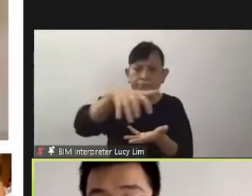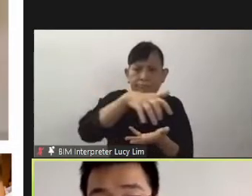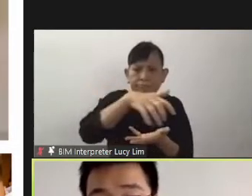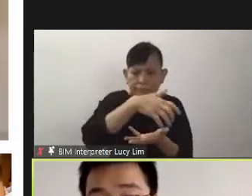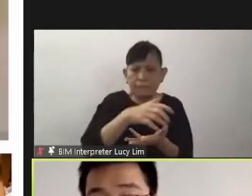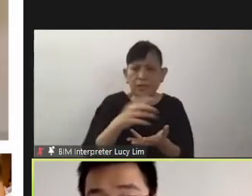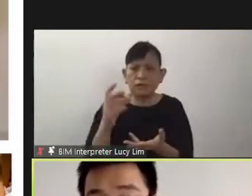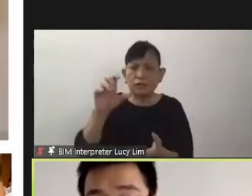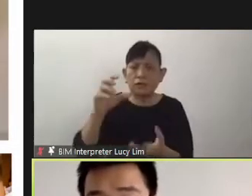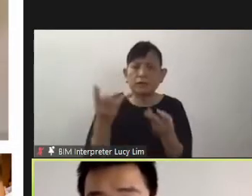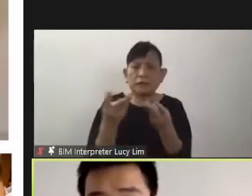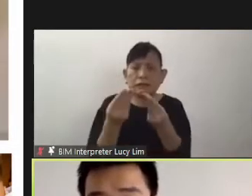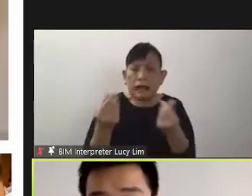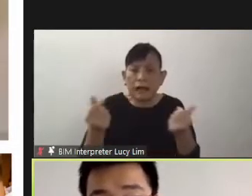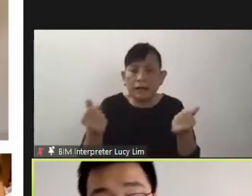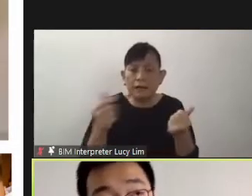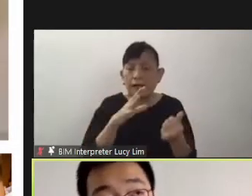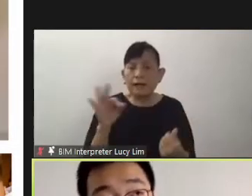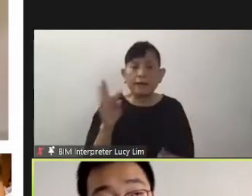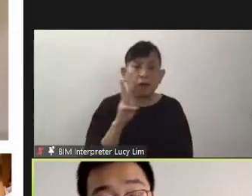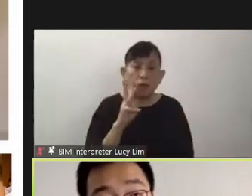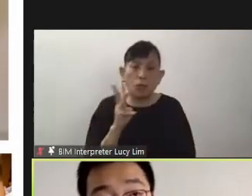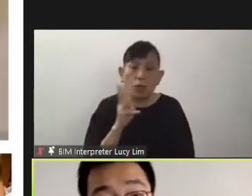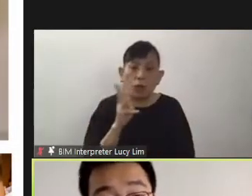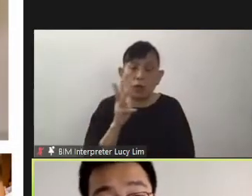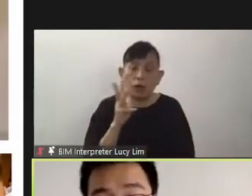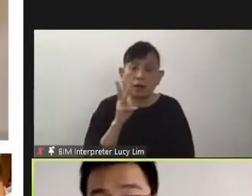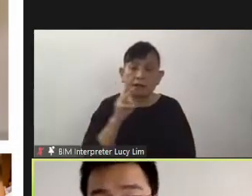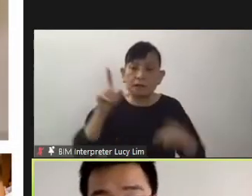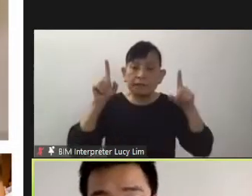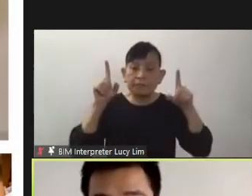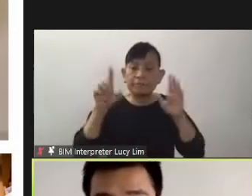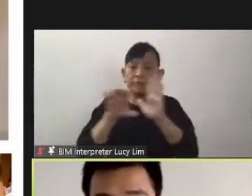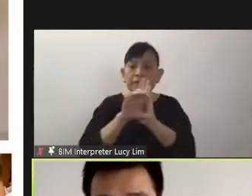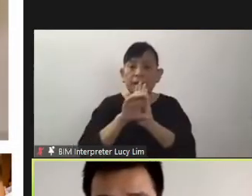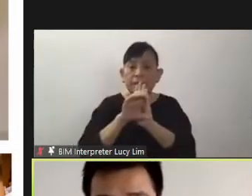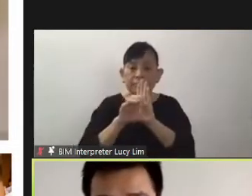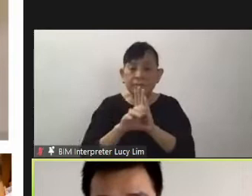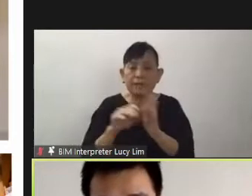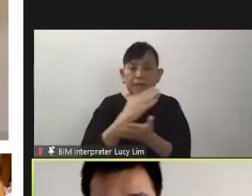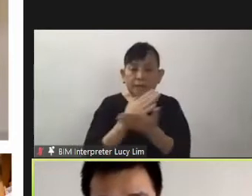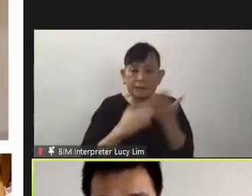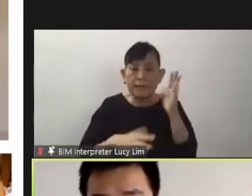sampling. So I think some of the findings are,